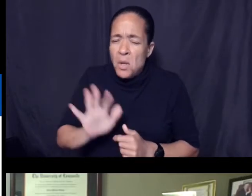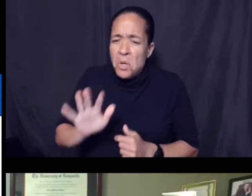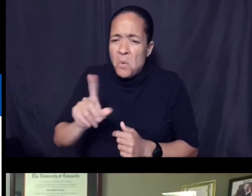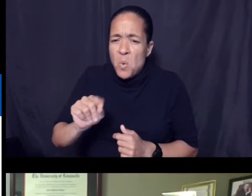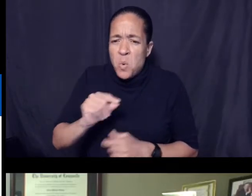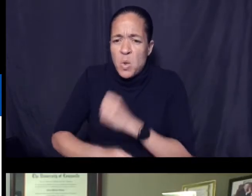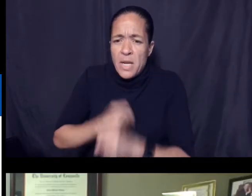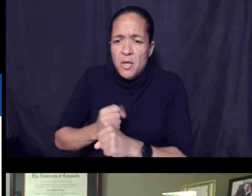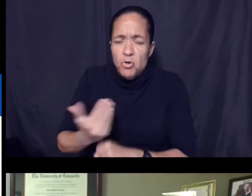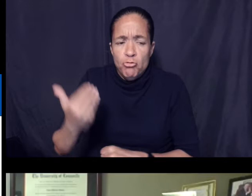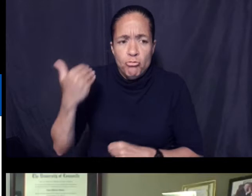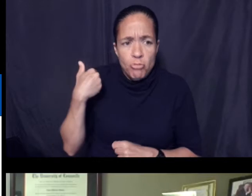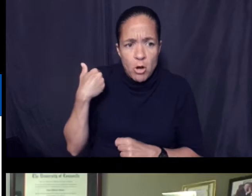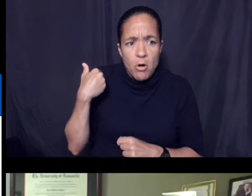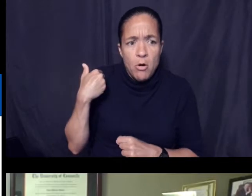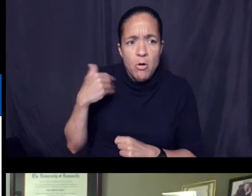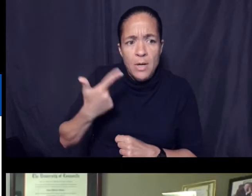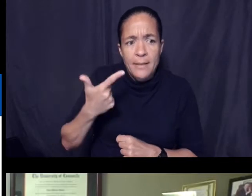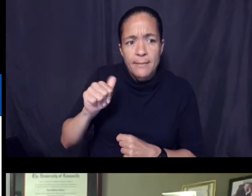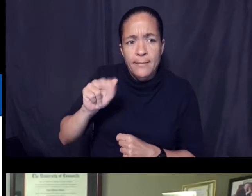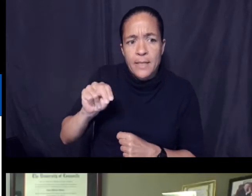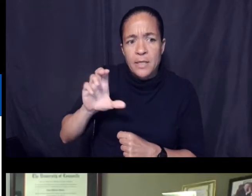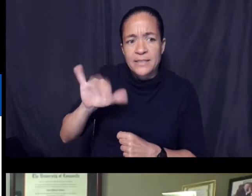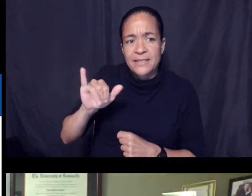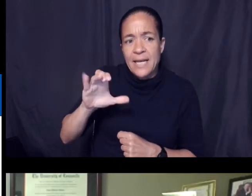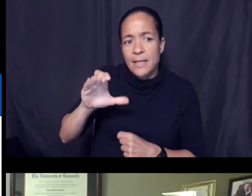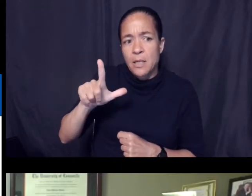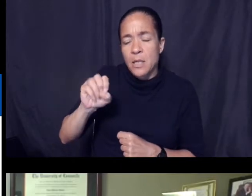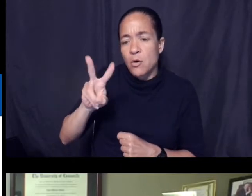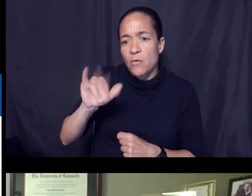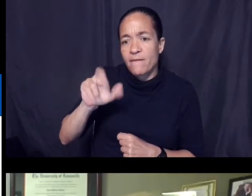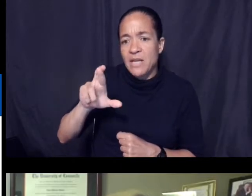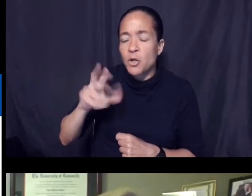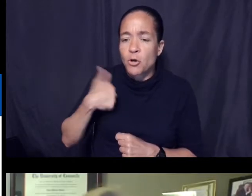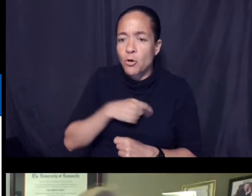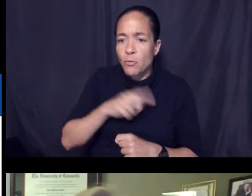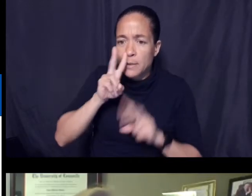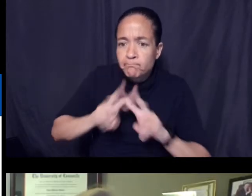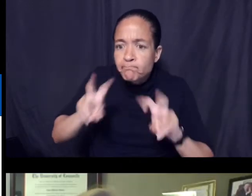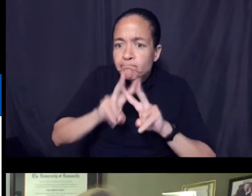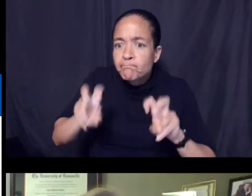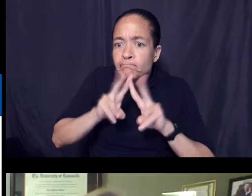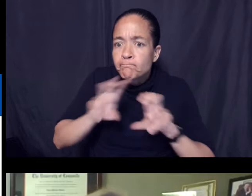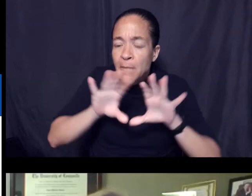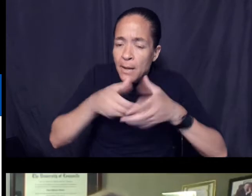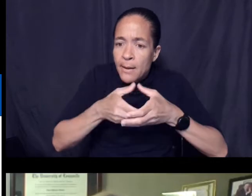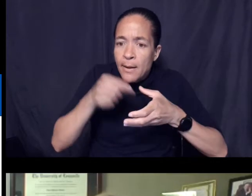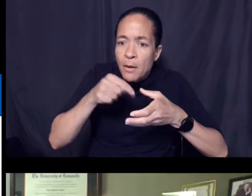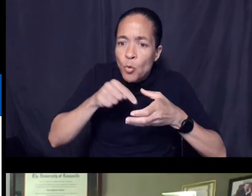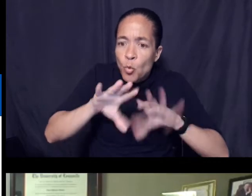so ago, ganciclovir was first studied in a national congenital antiviral study